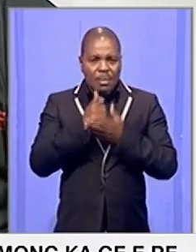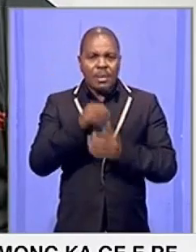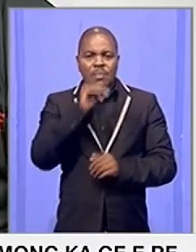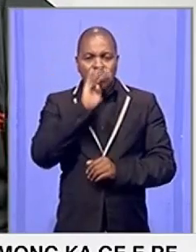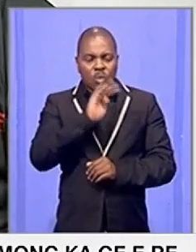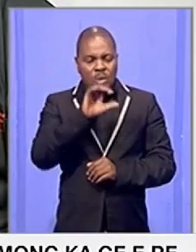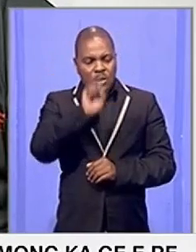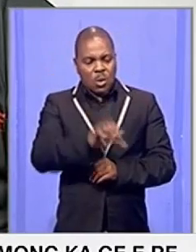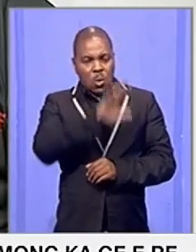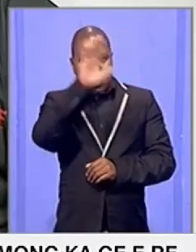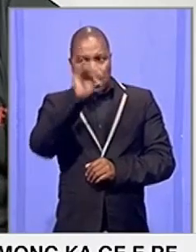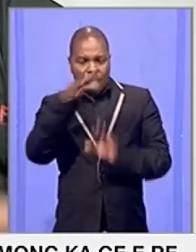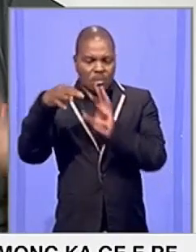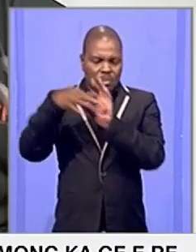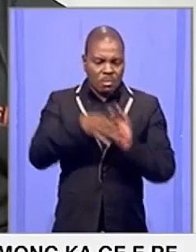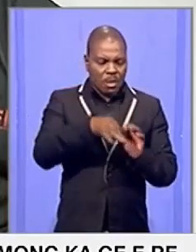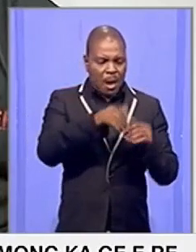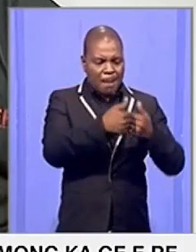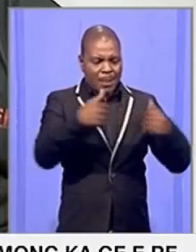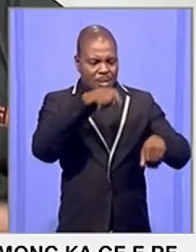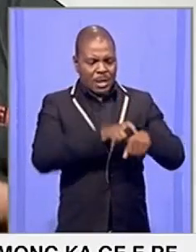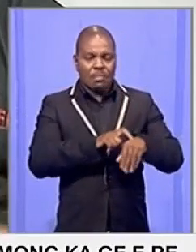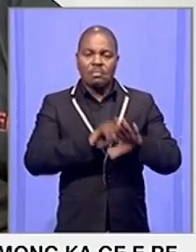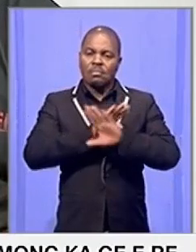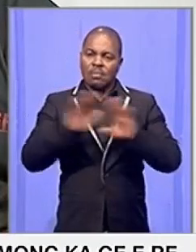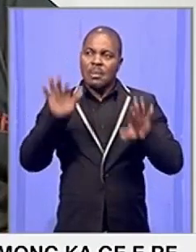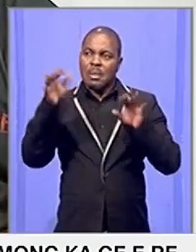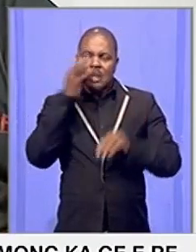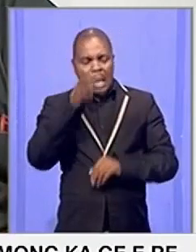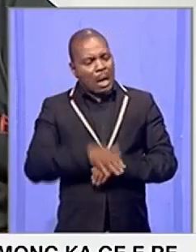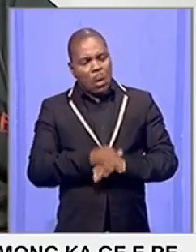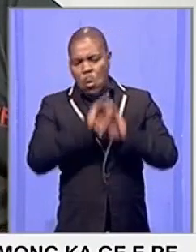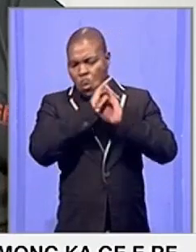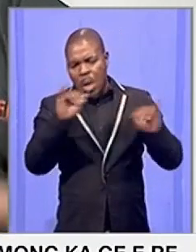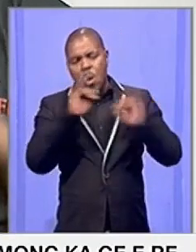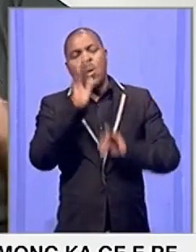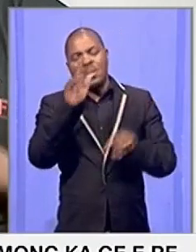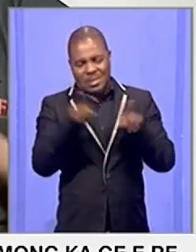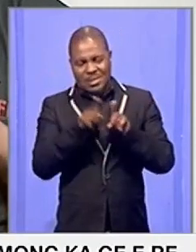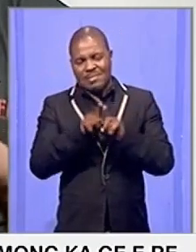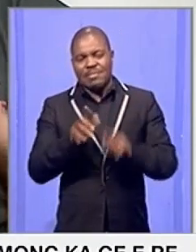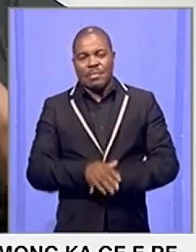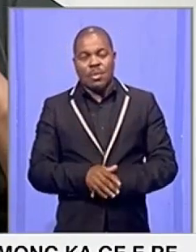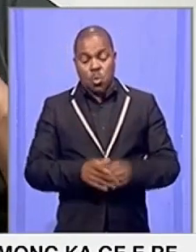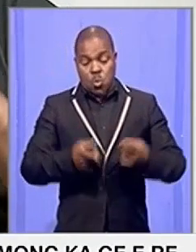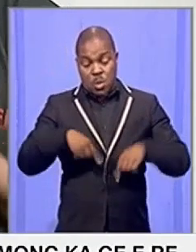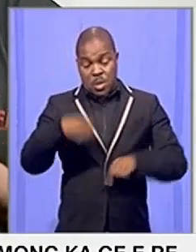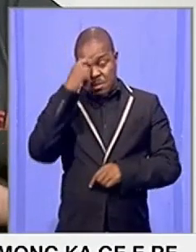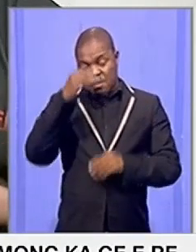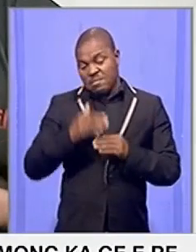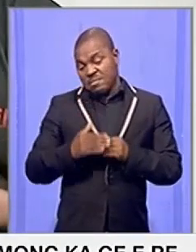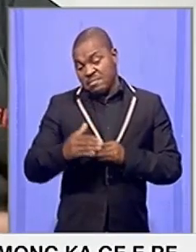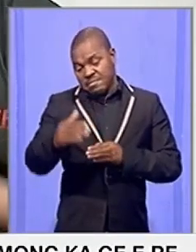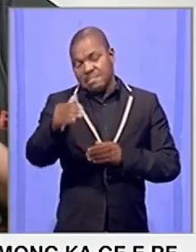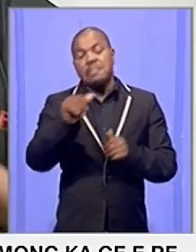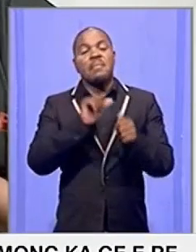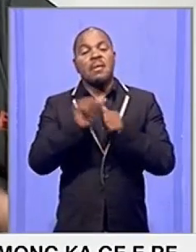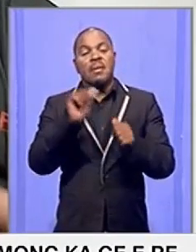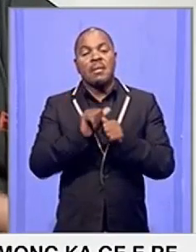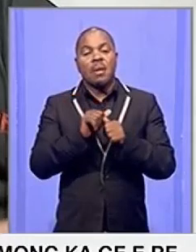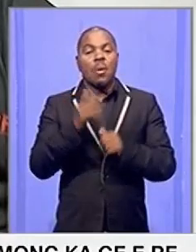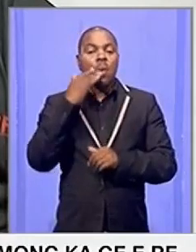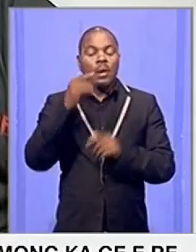South Africa ya apartheid ba re aowa dilo di tlo senya le go feta. Rena re tshepa gore dilo di o loka ge re